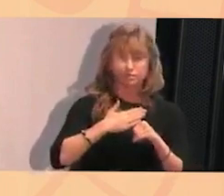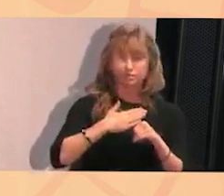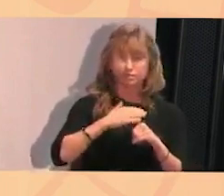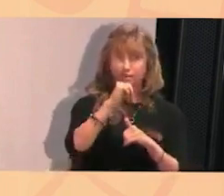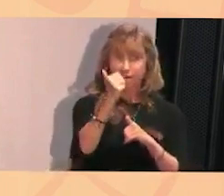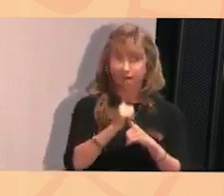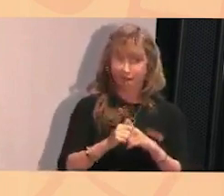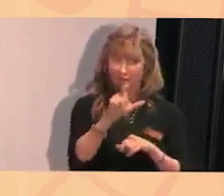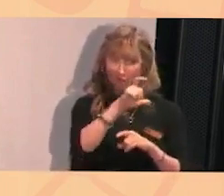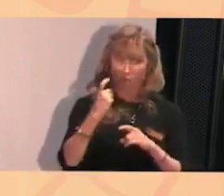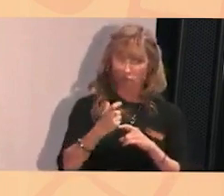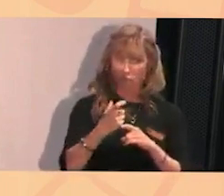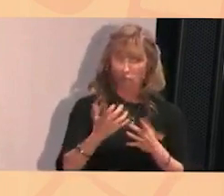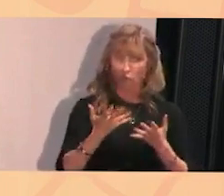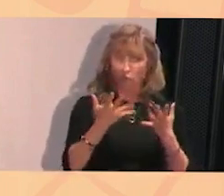or authority.